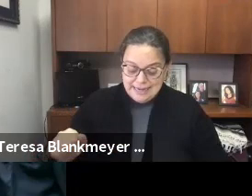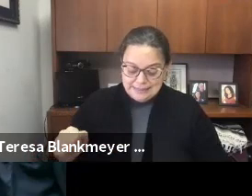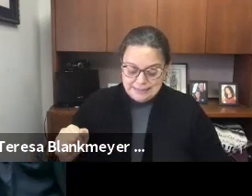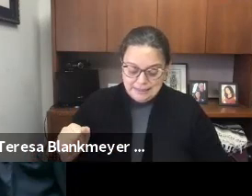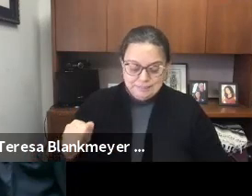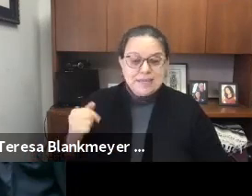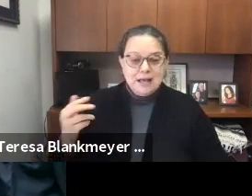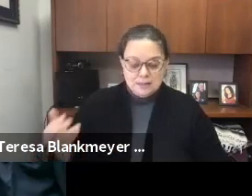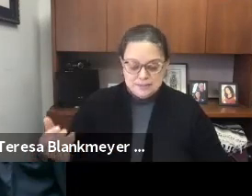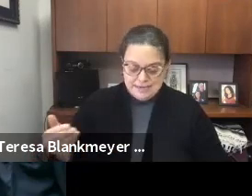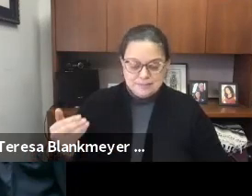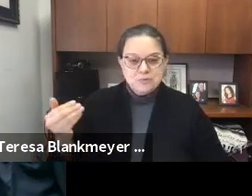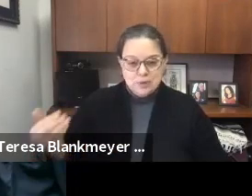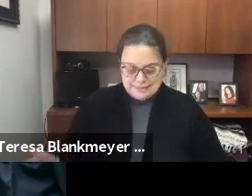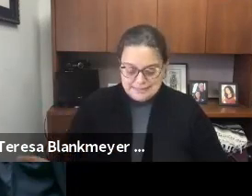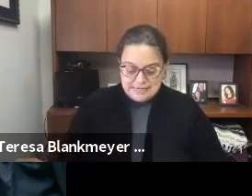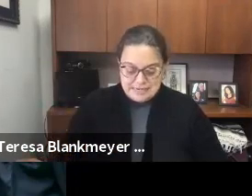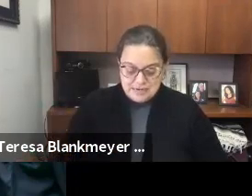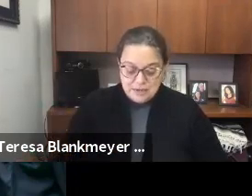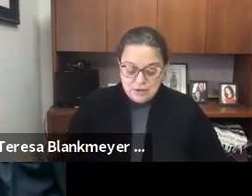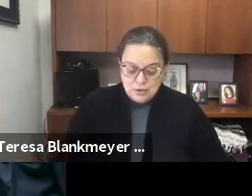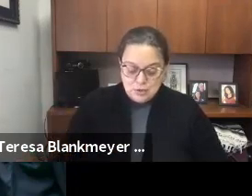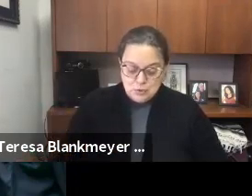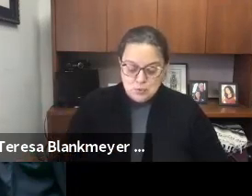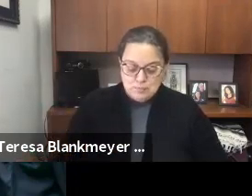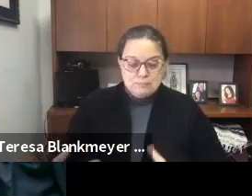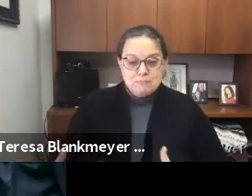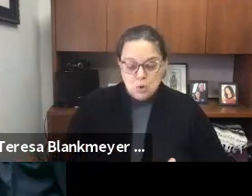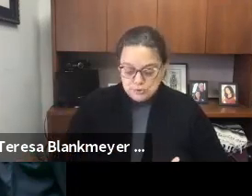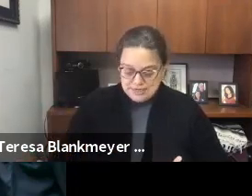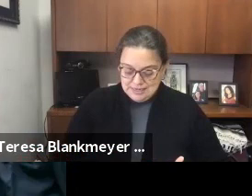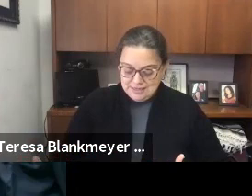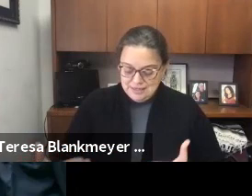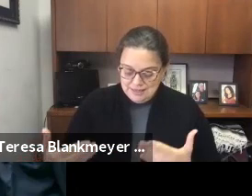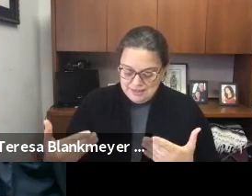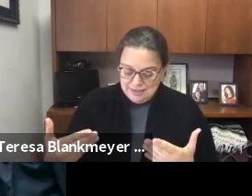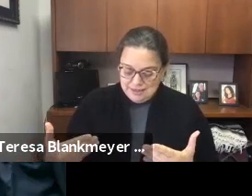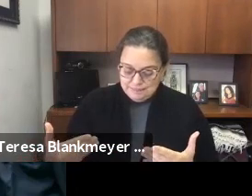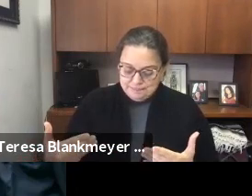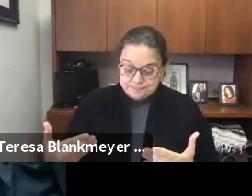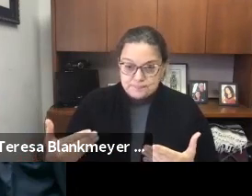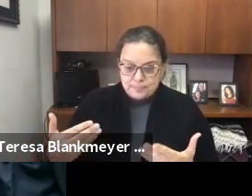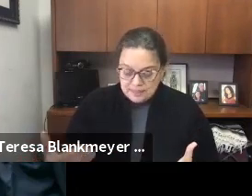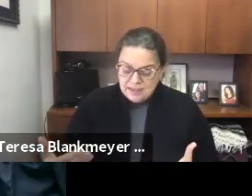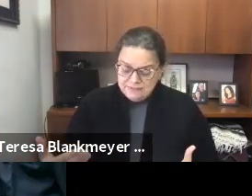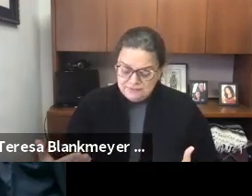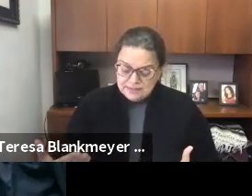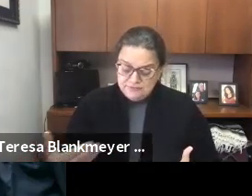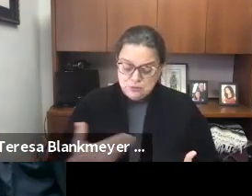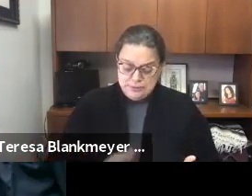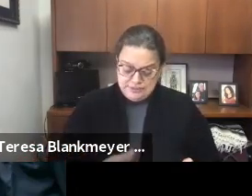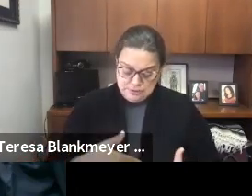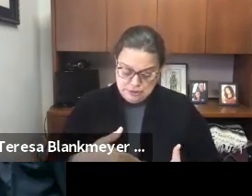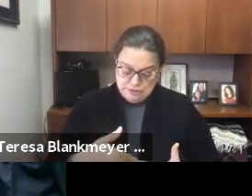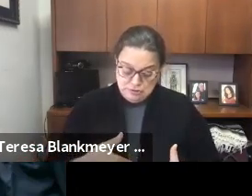eugenicist and Caltech trustee who promoted a fund